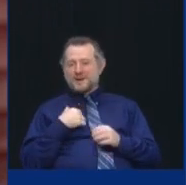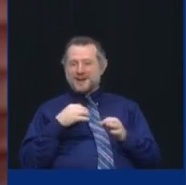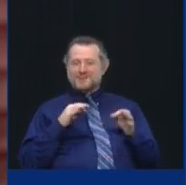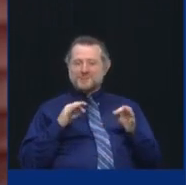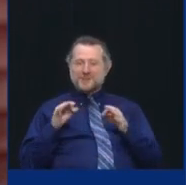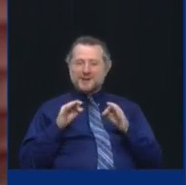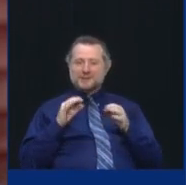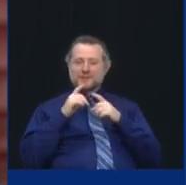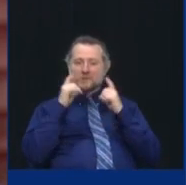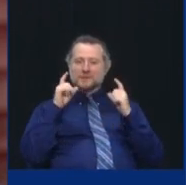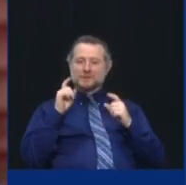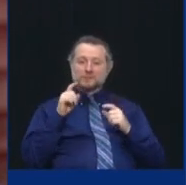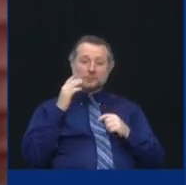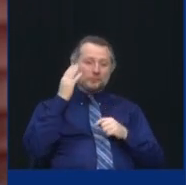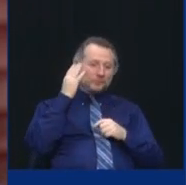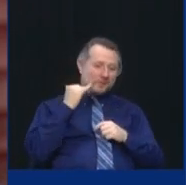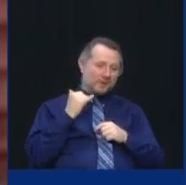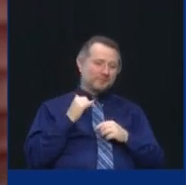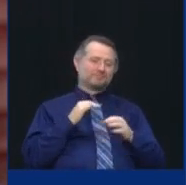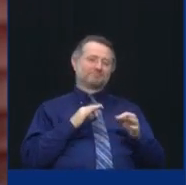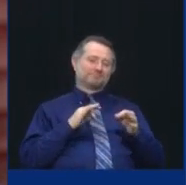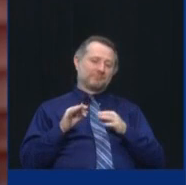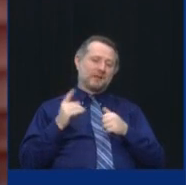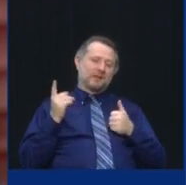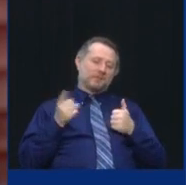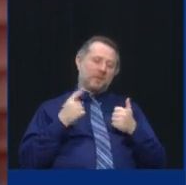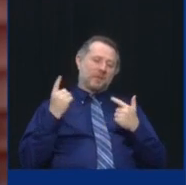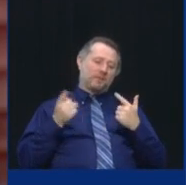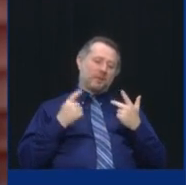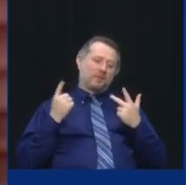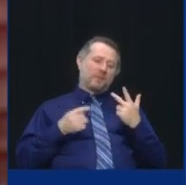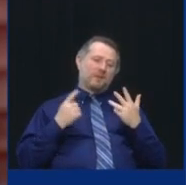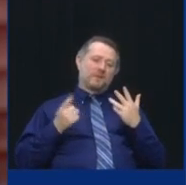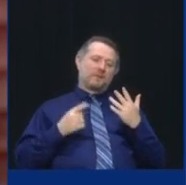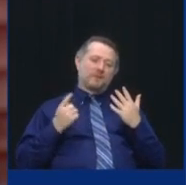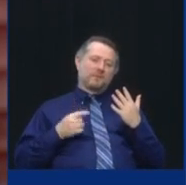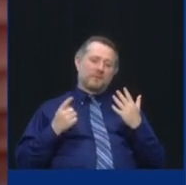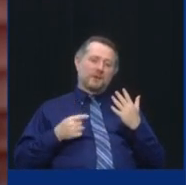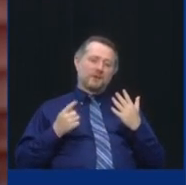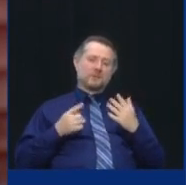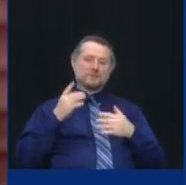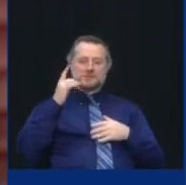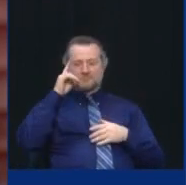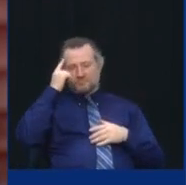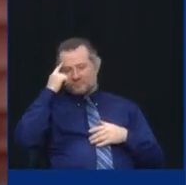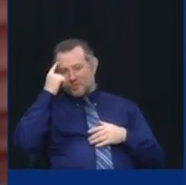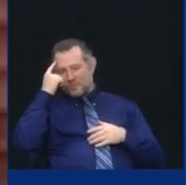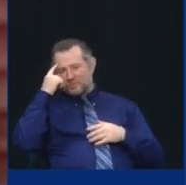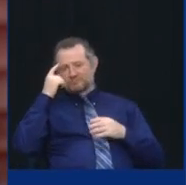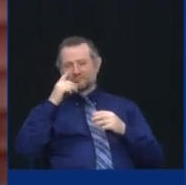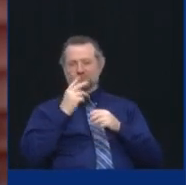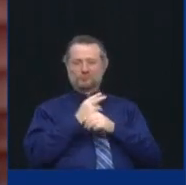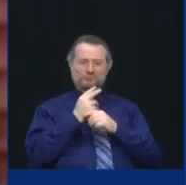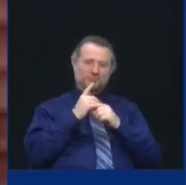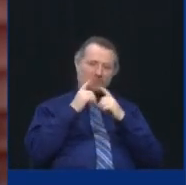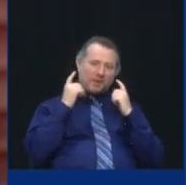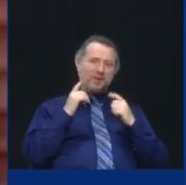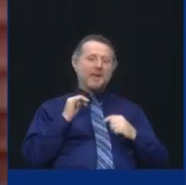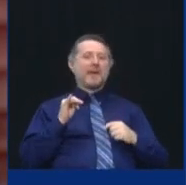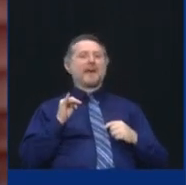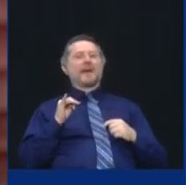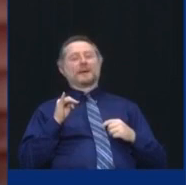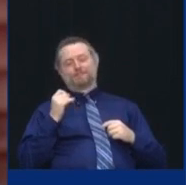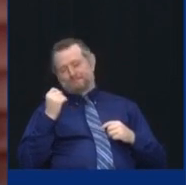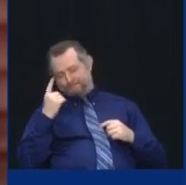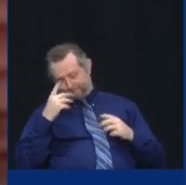the explanation that said, it's smart for you to wear a mask. That